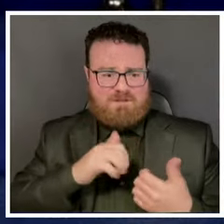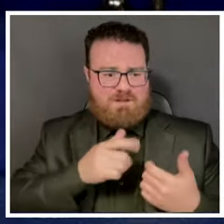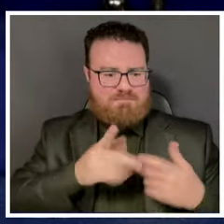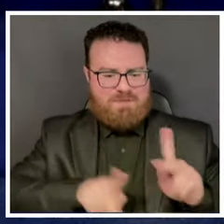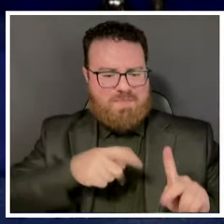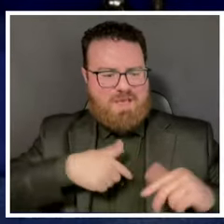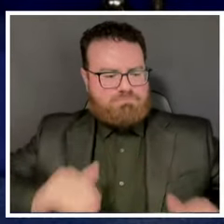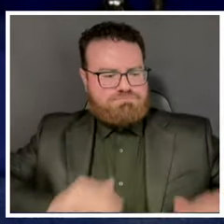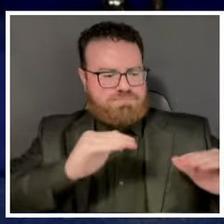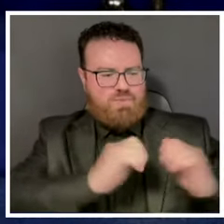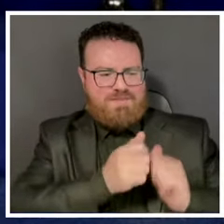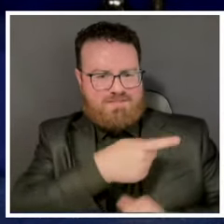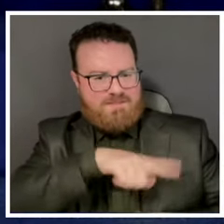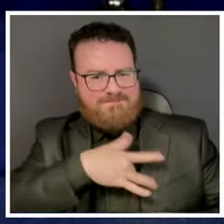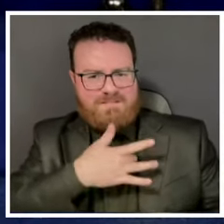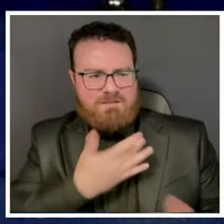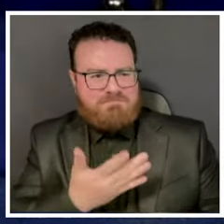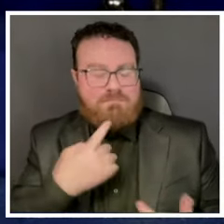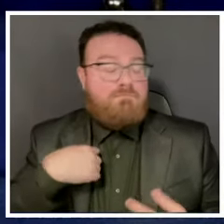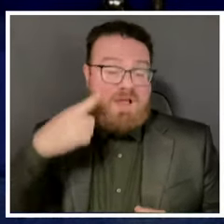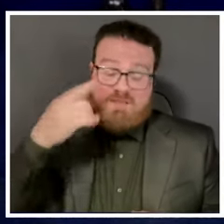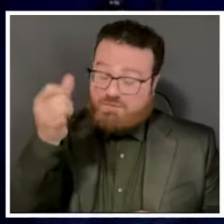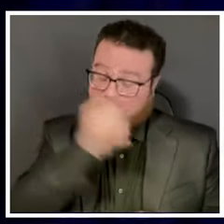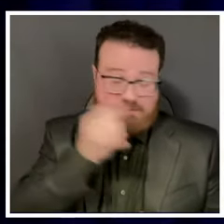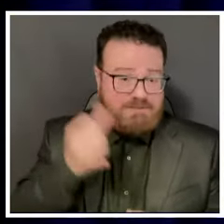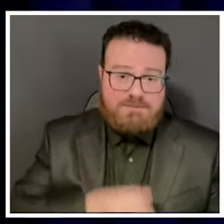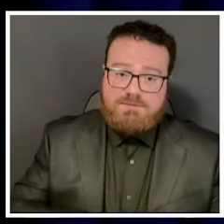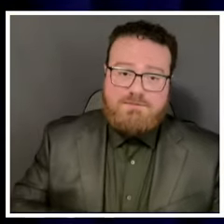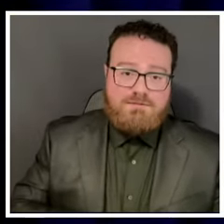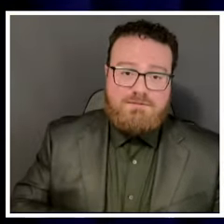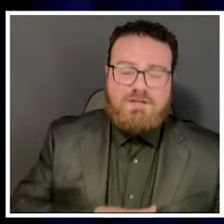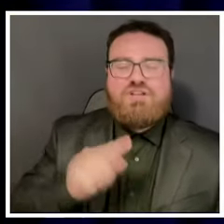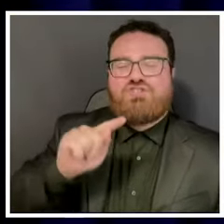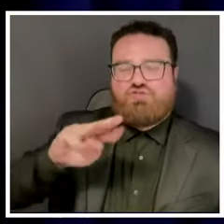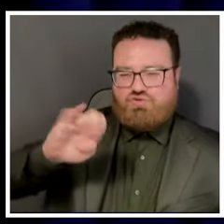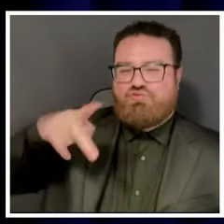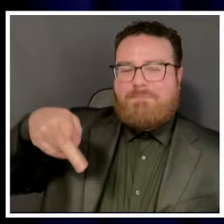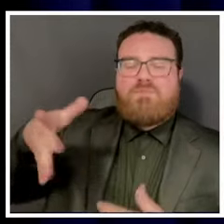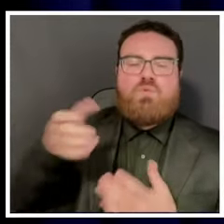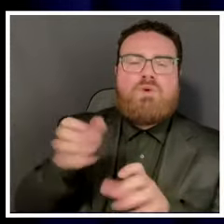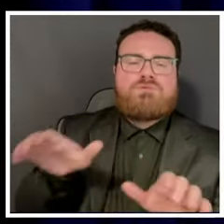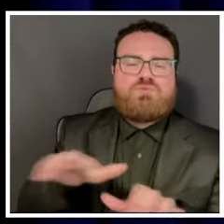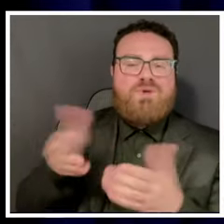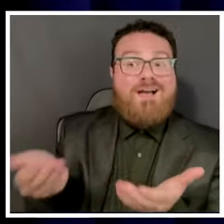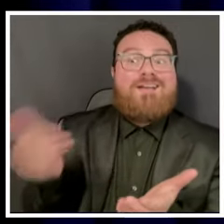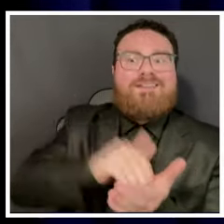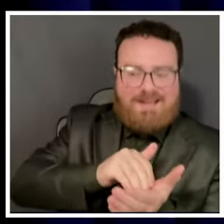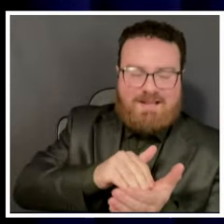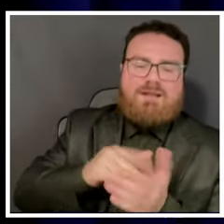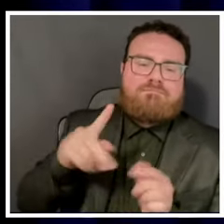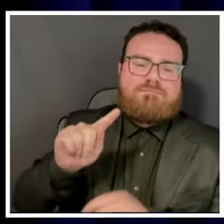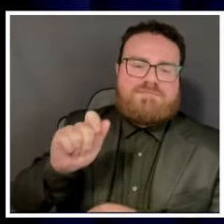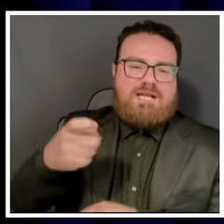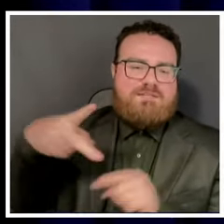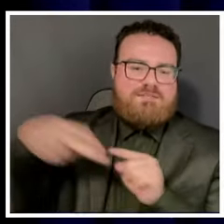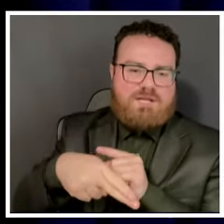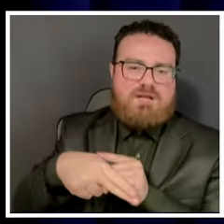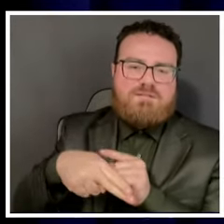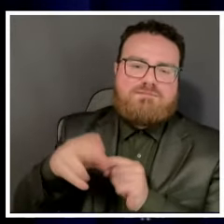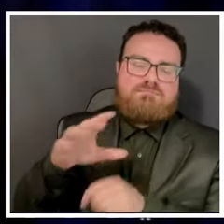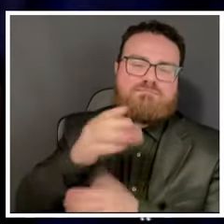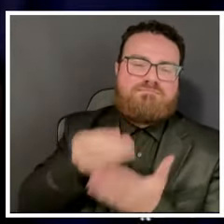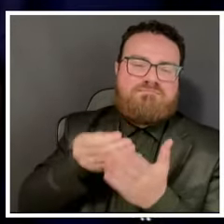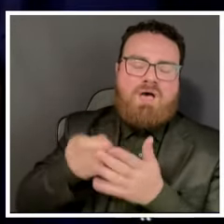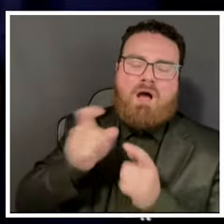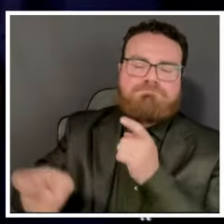outrageous. Trump wants to renew another round of billionaire tax breaks and corporate giveaways. And look, I come from the corporate state of the